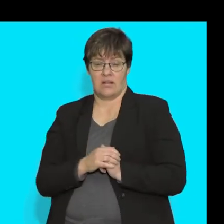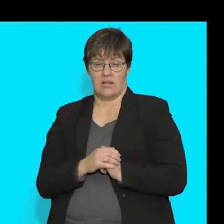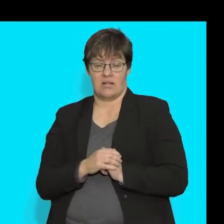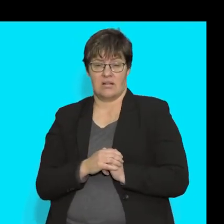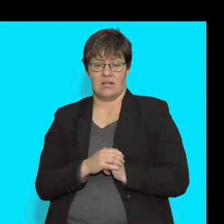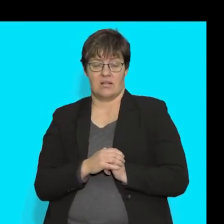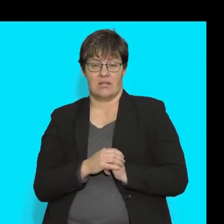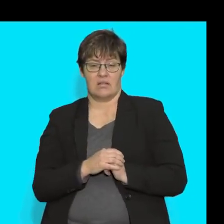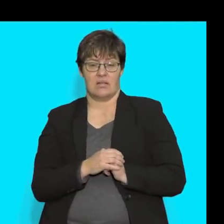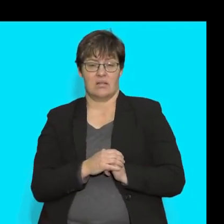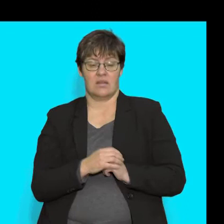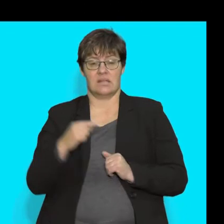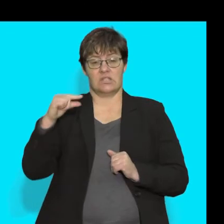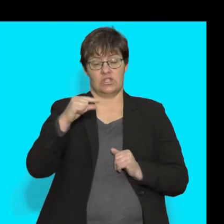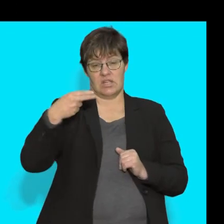to